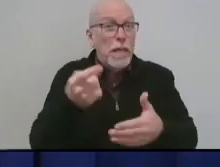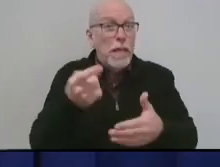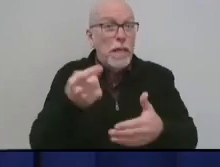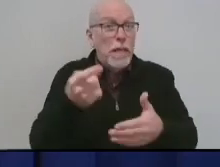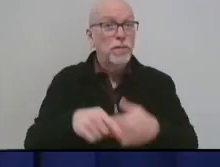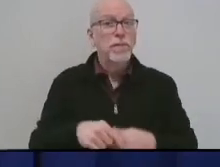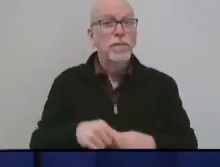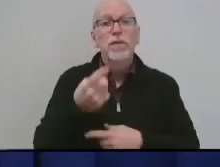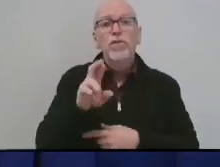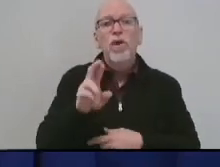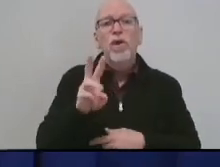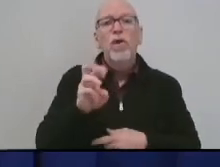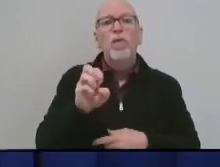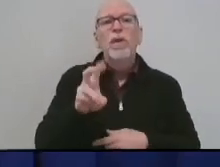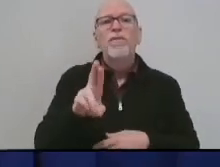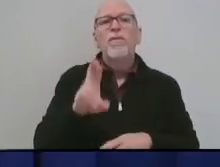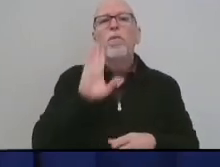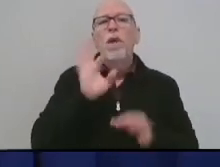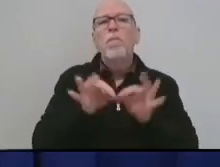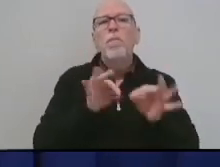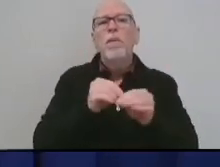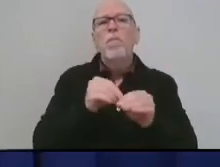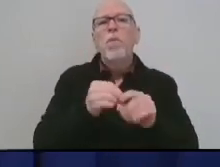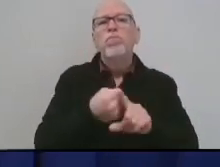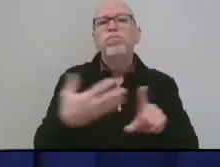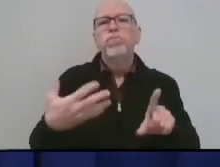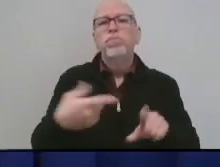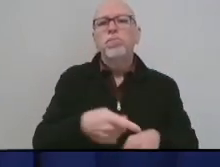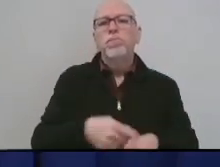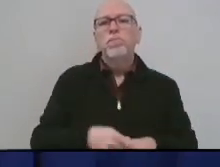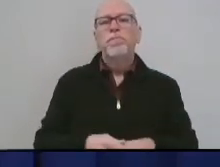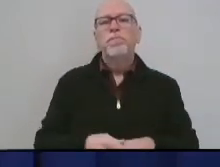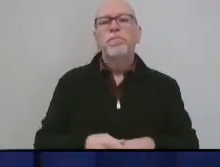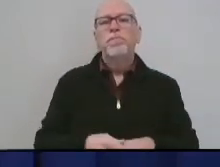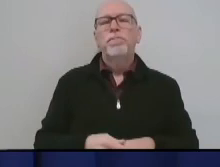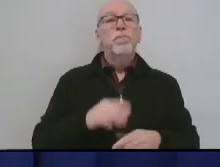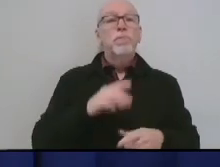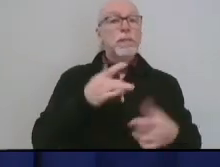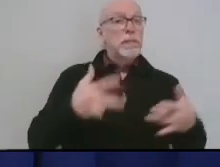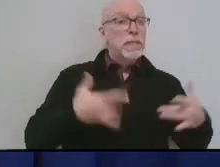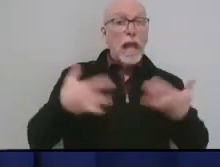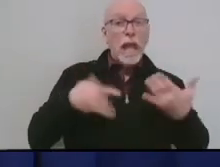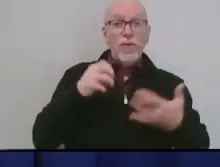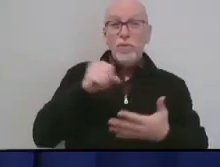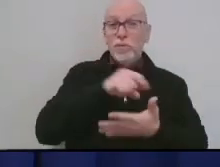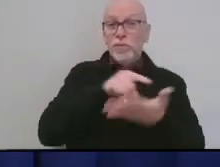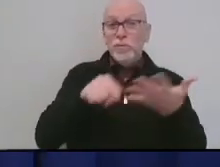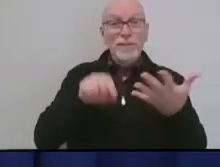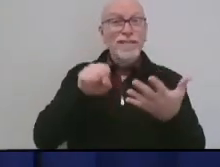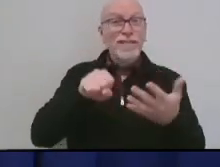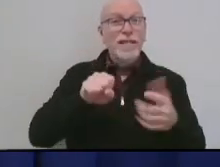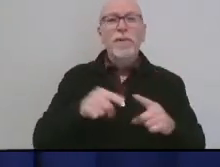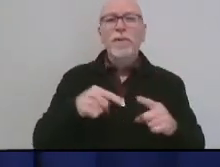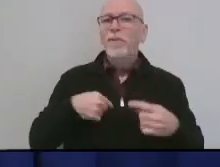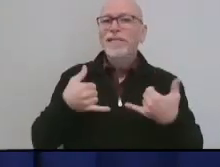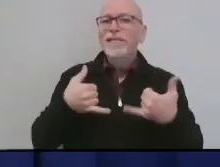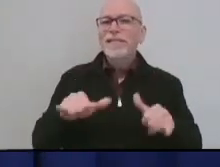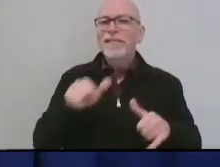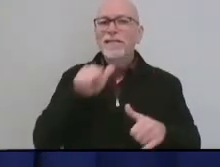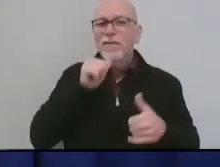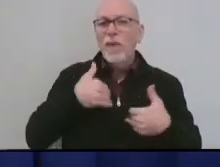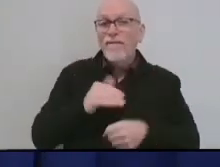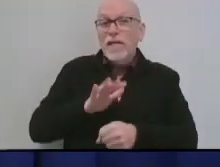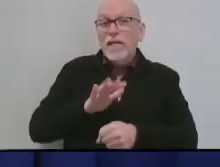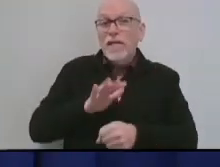this. While this is all exciting news, we know that we still do not have enough vaccine to put in a shot in